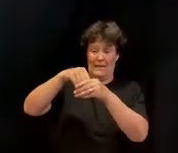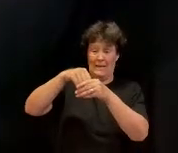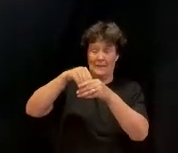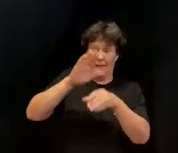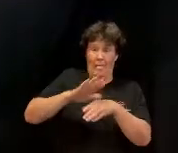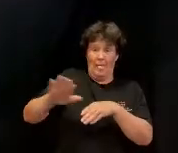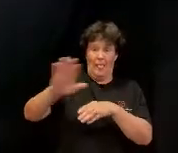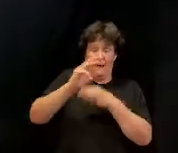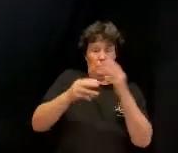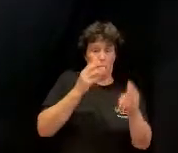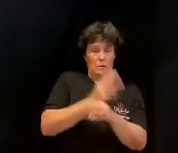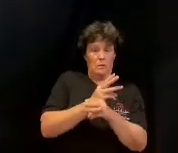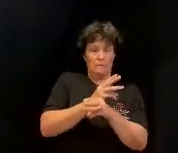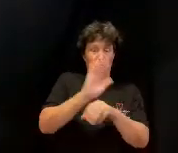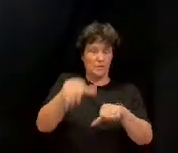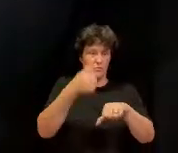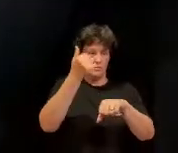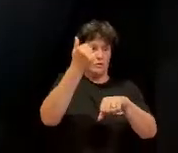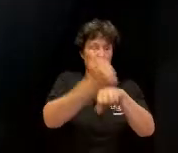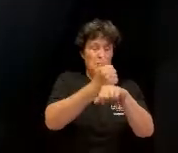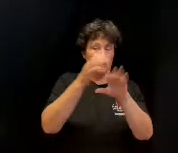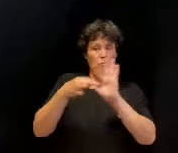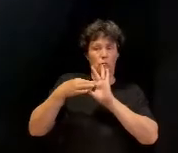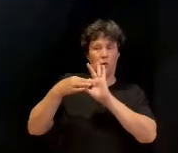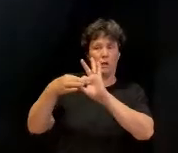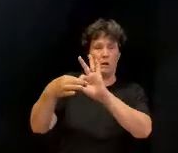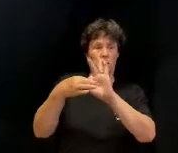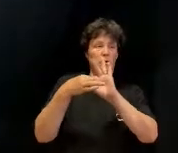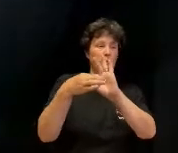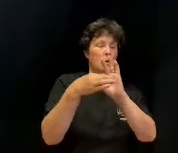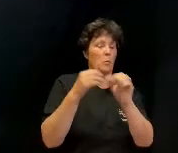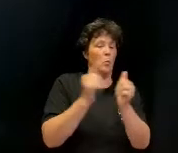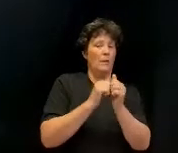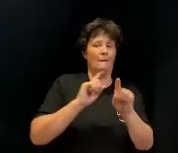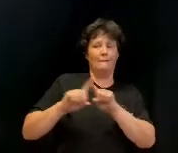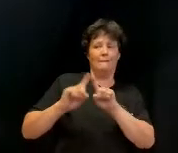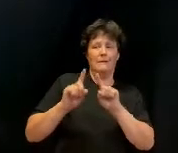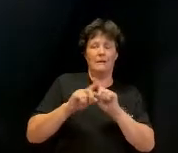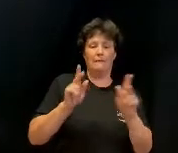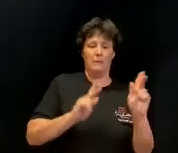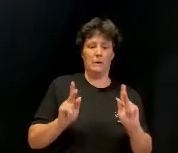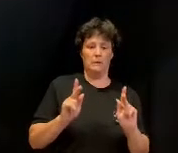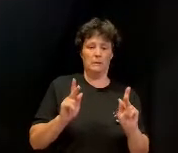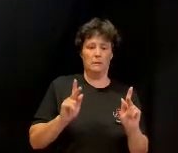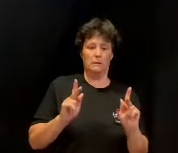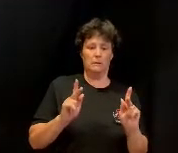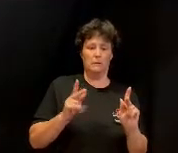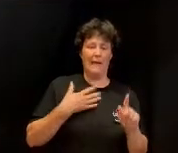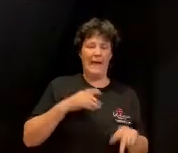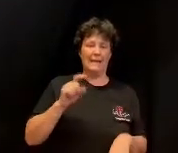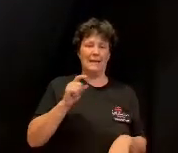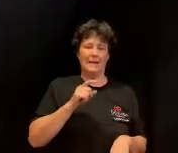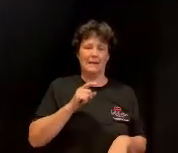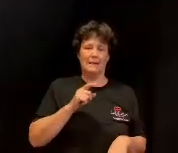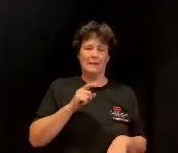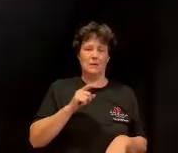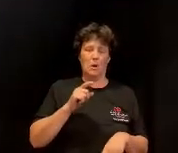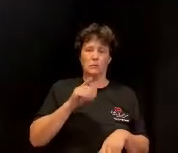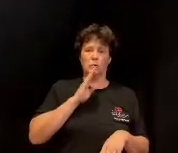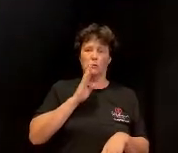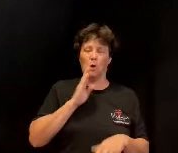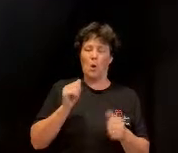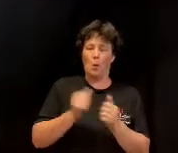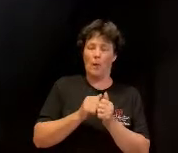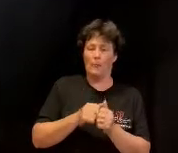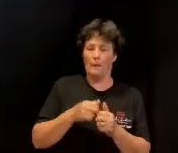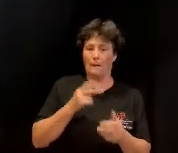or establishing relationship with people. We want to be able to talk to people, reason with people, and that's going to